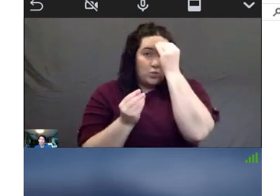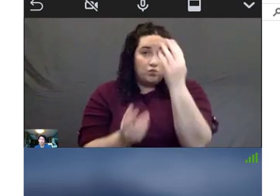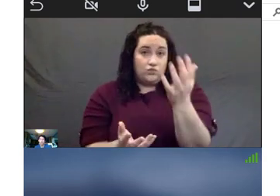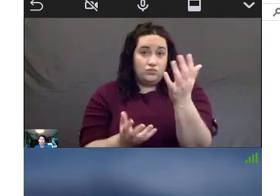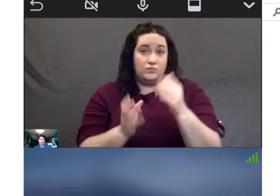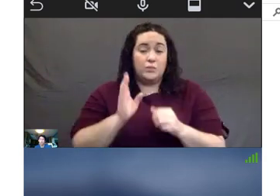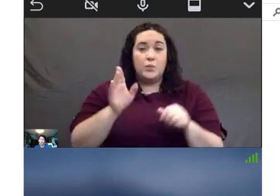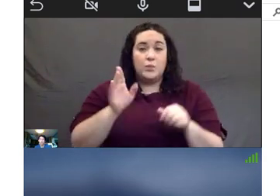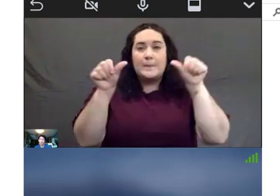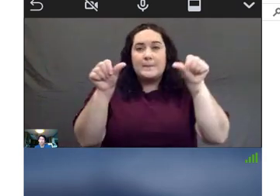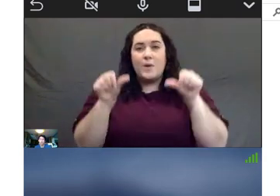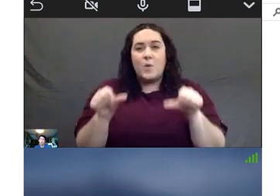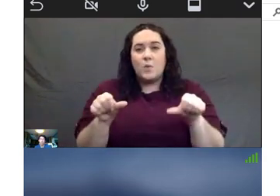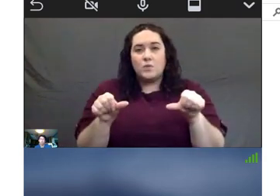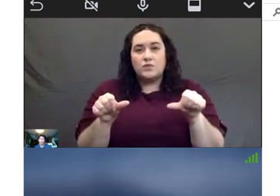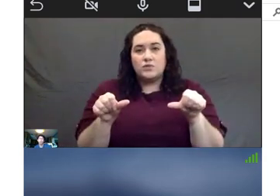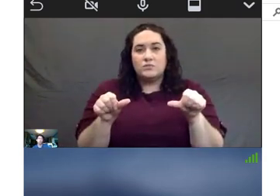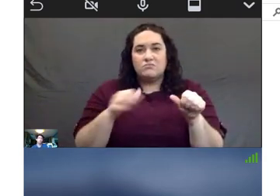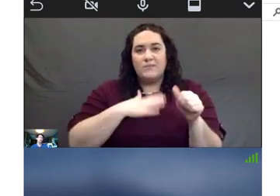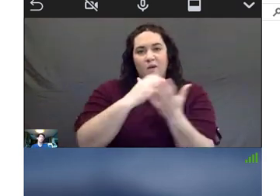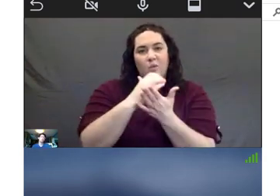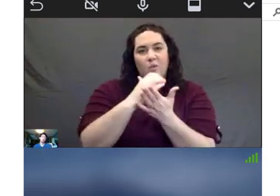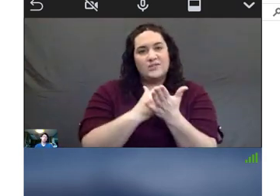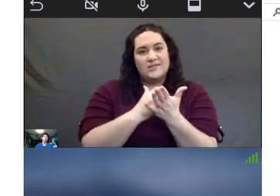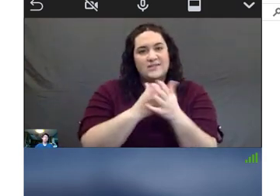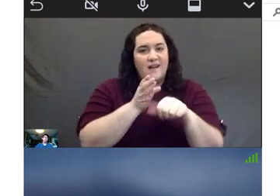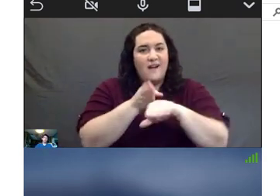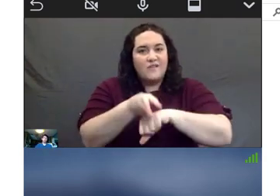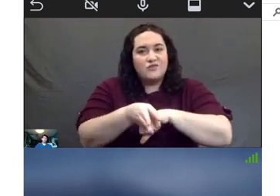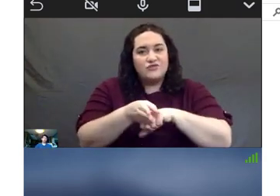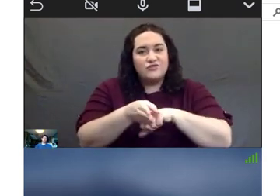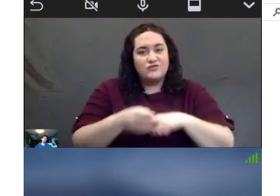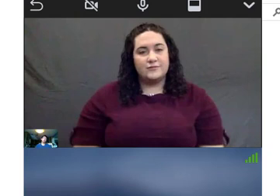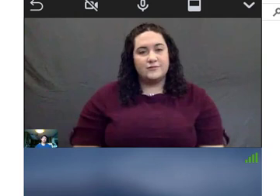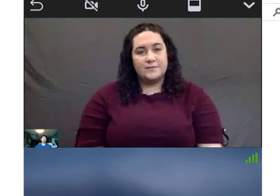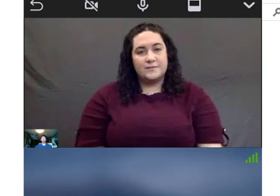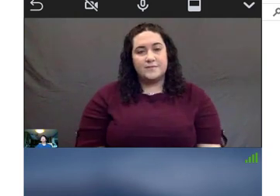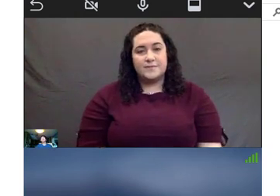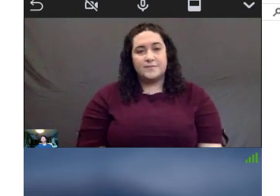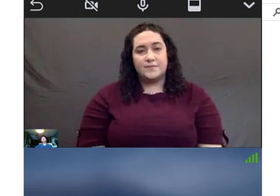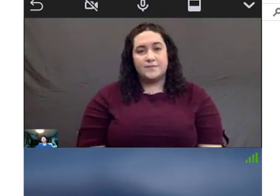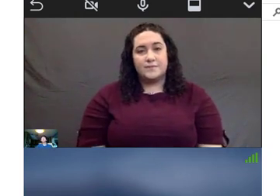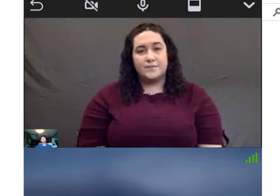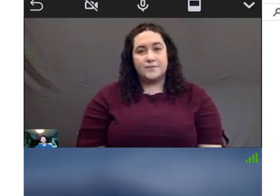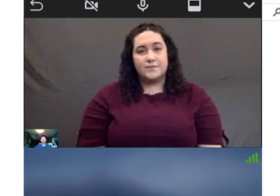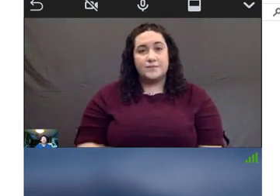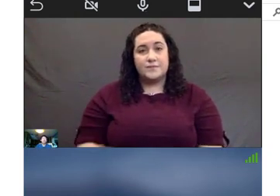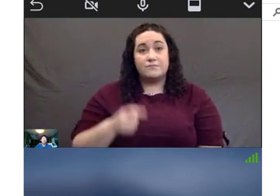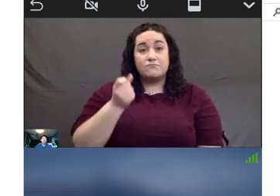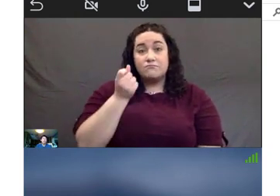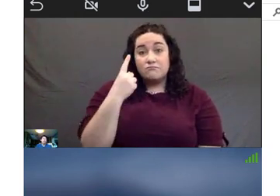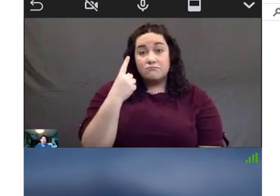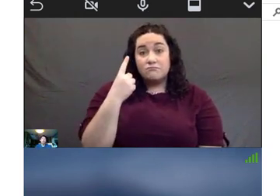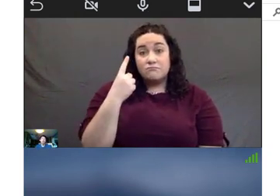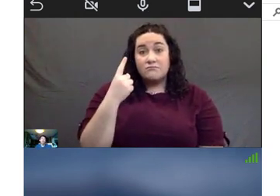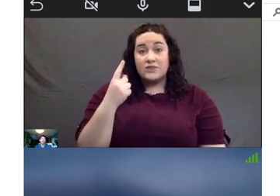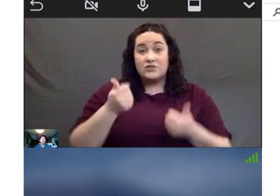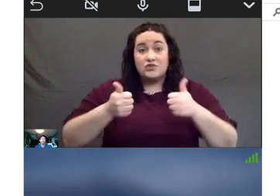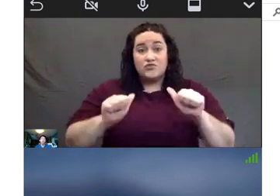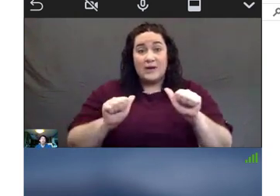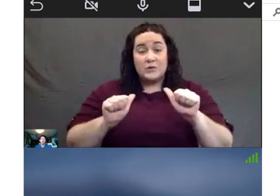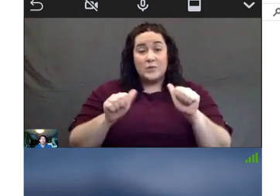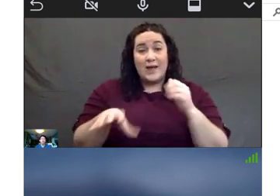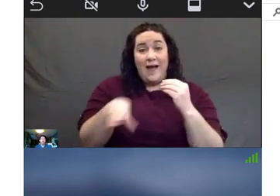on my courses. But then the way that we're trying to caption these real-time videos